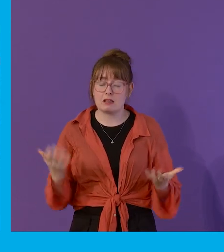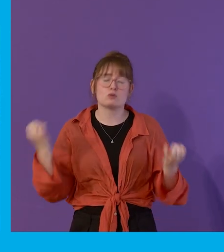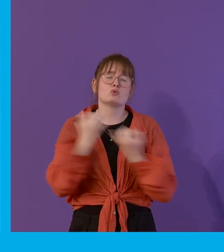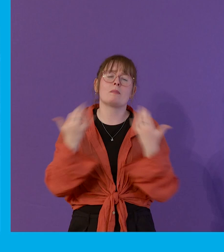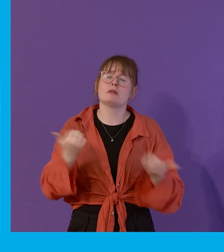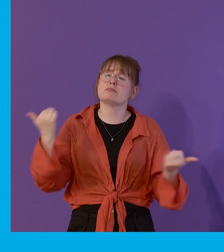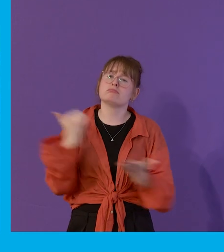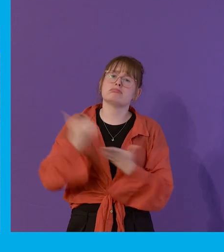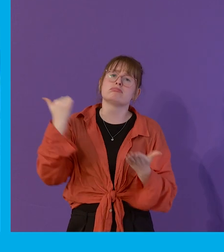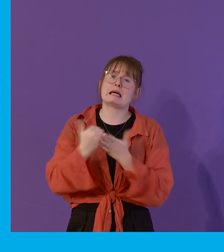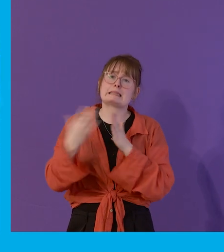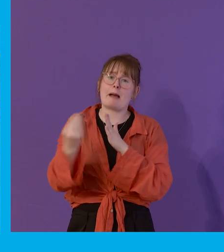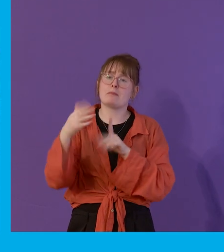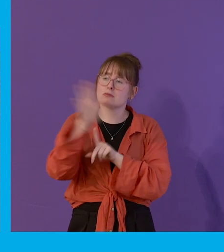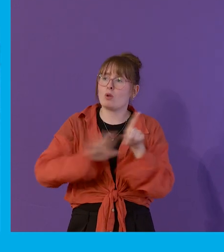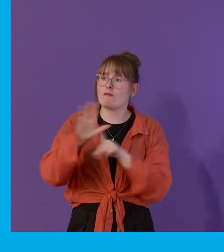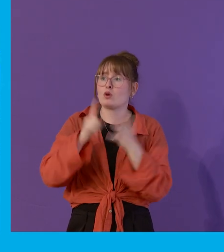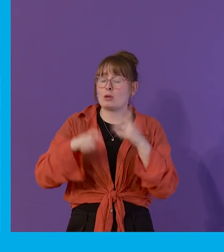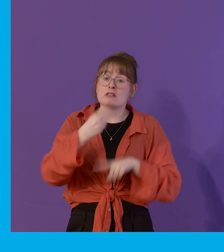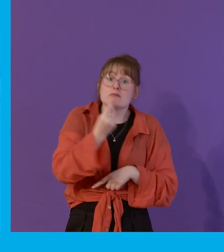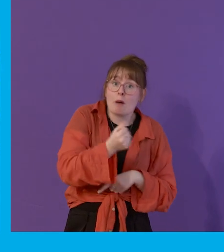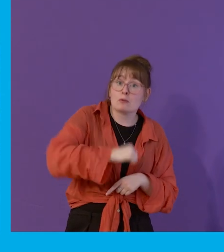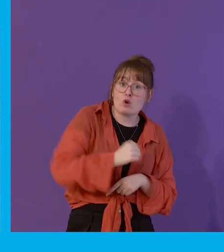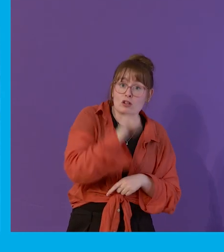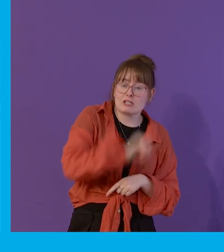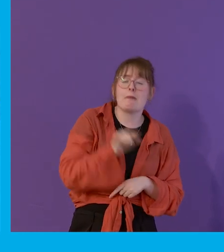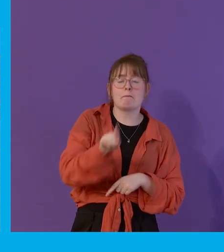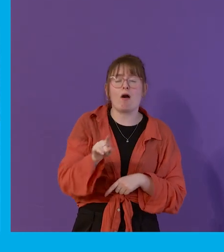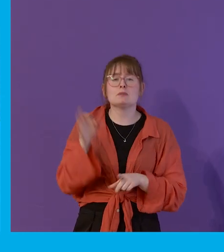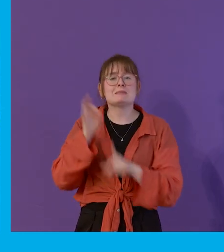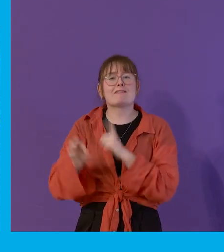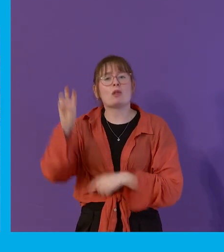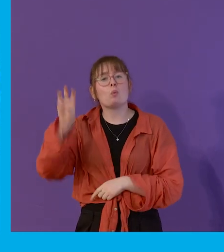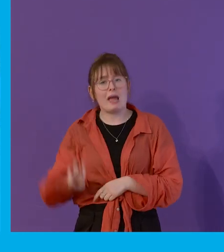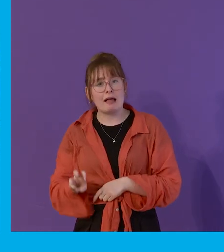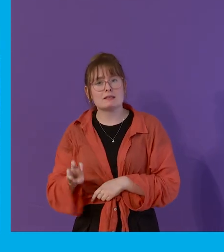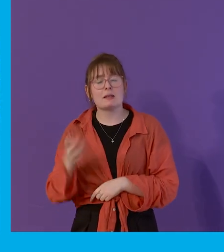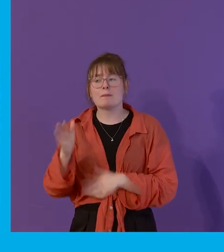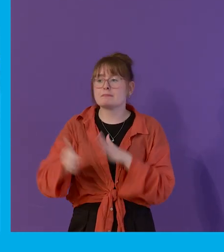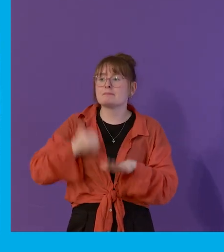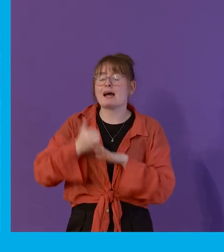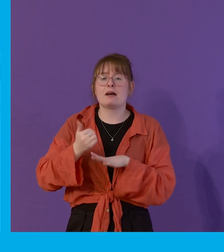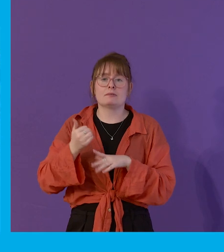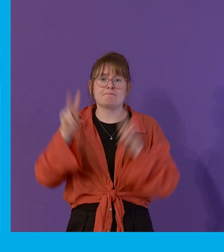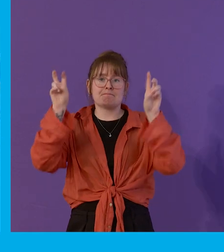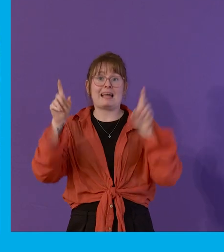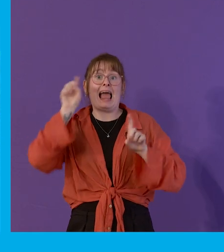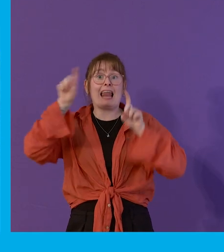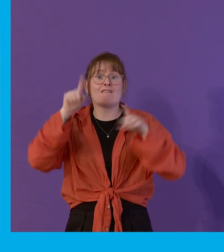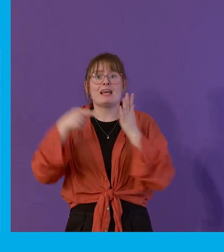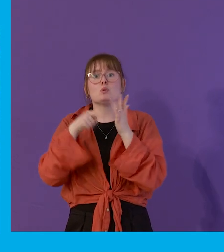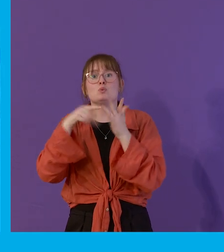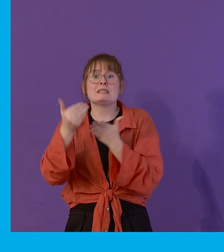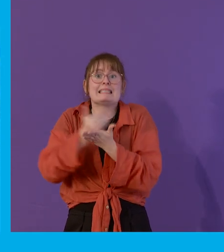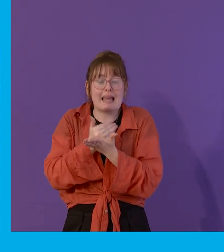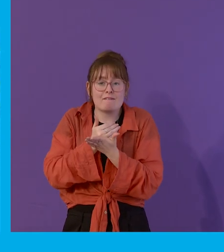examples across the UK. Yes, some in Scotland, but particularly in places like Wales, where they've done things like Innovate to Save in their public services, where they've